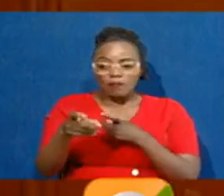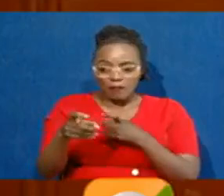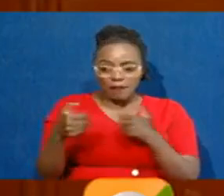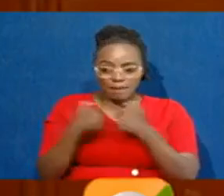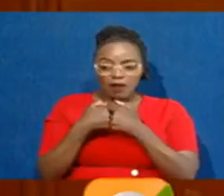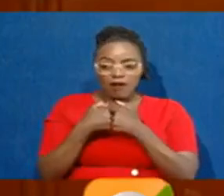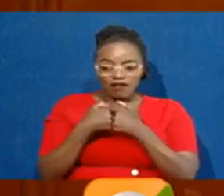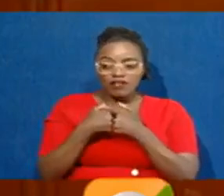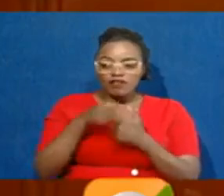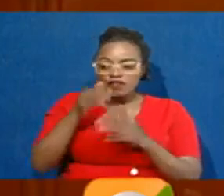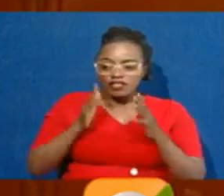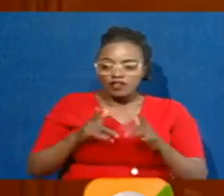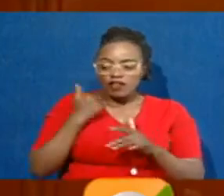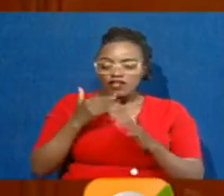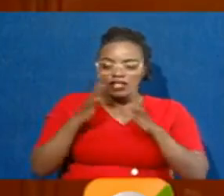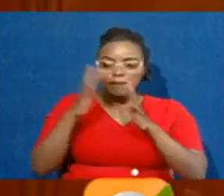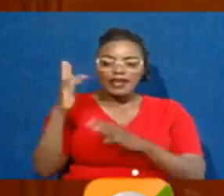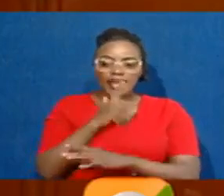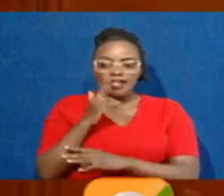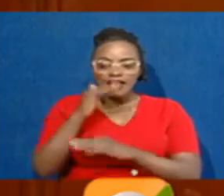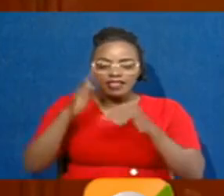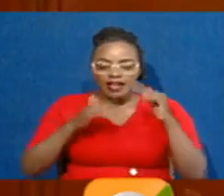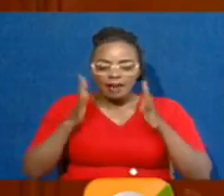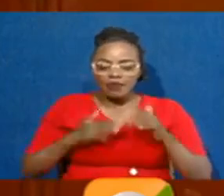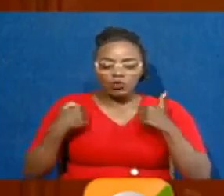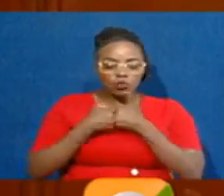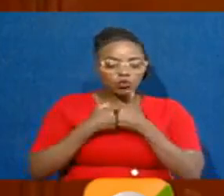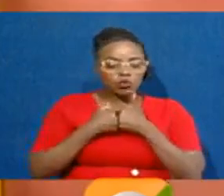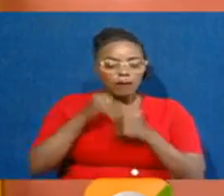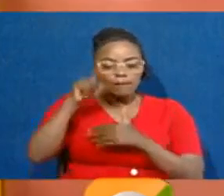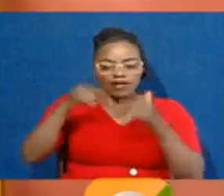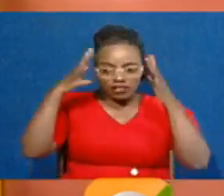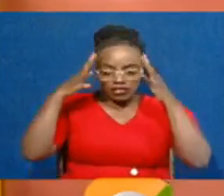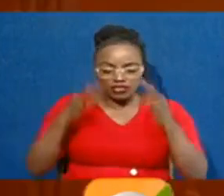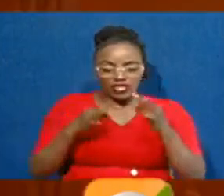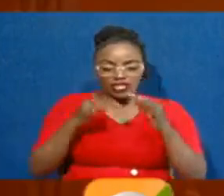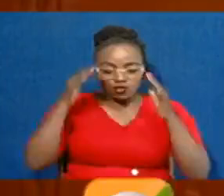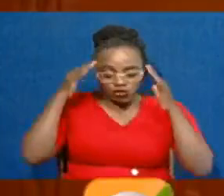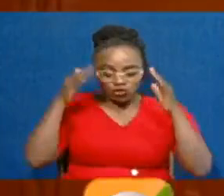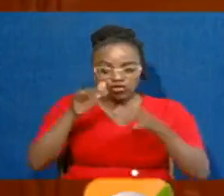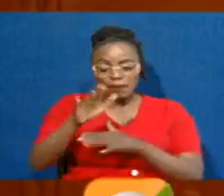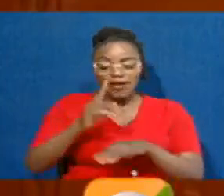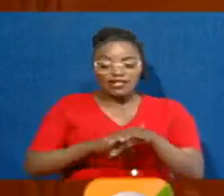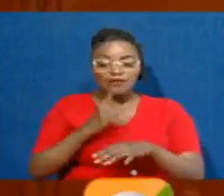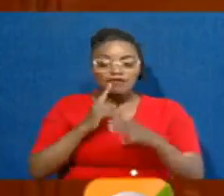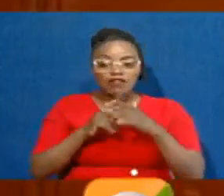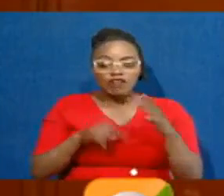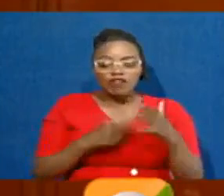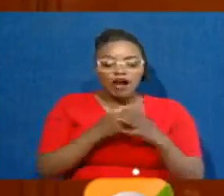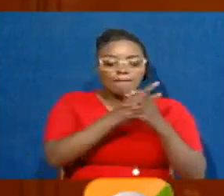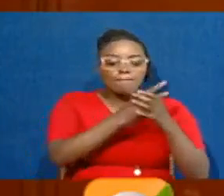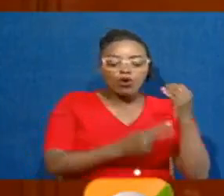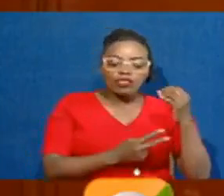a bystander is at greater risk than a combatant. You must choose your side. When you say kufa dereva